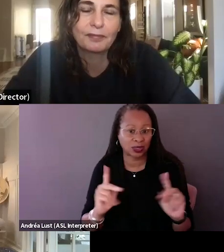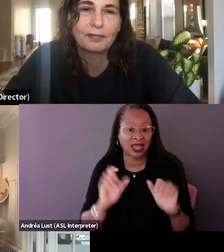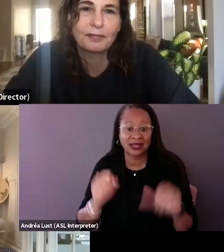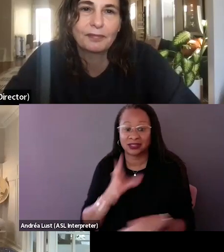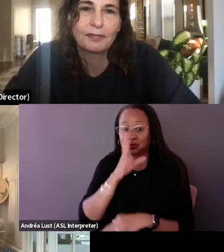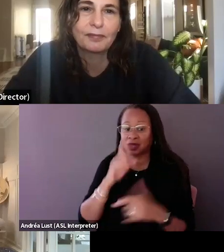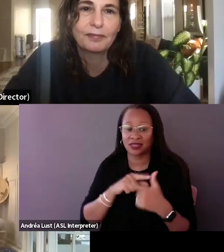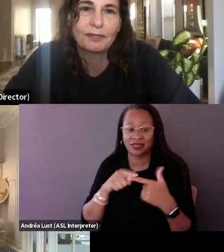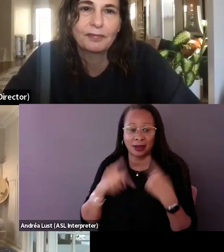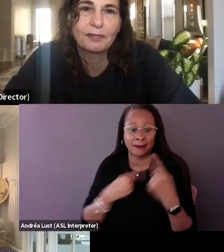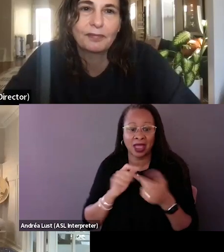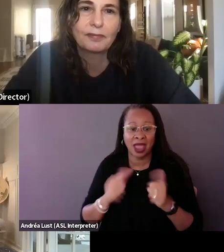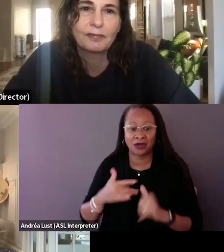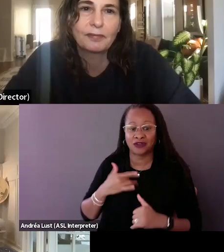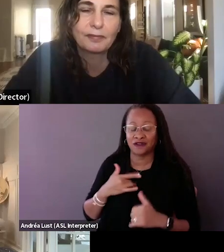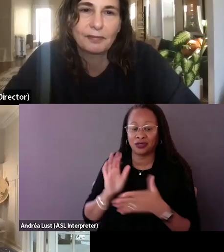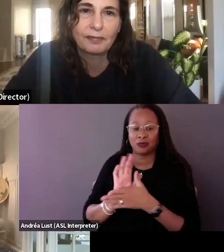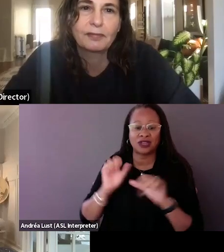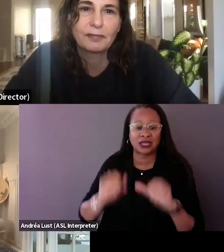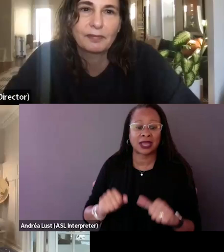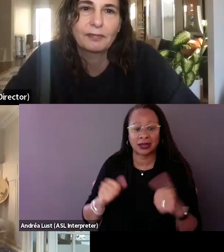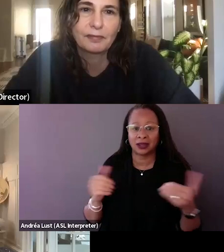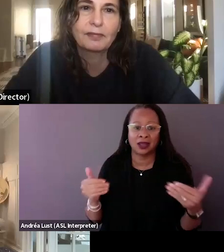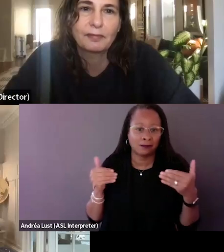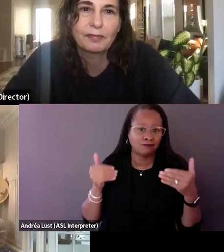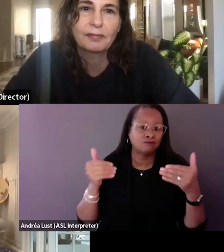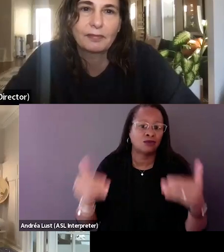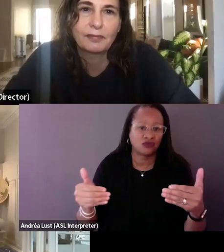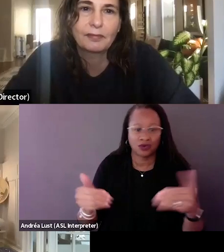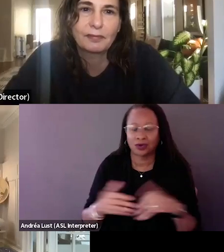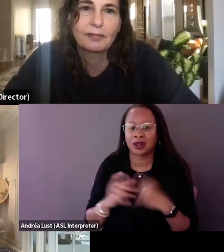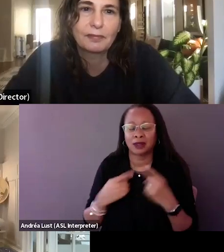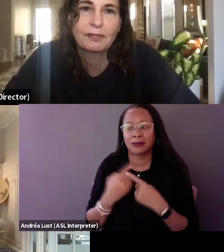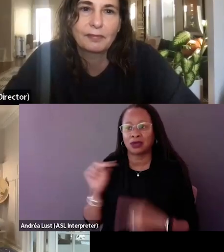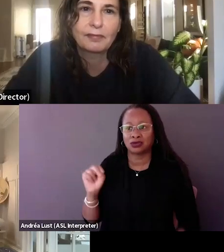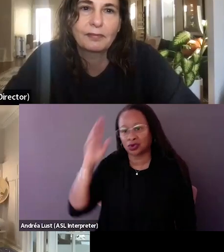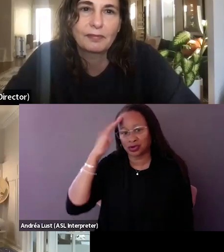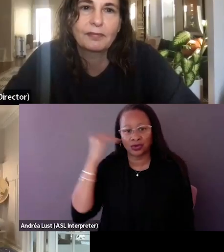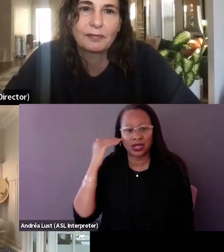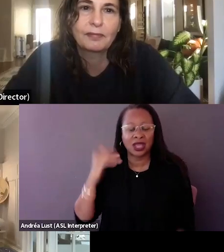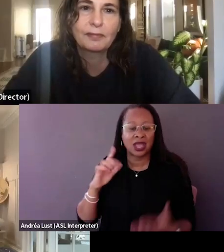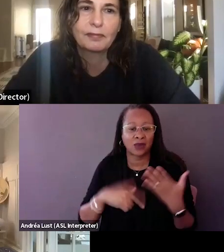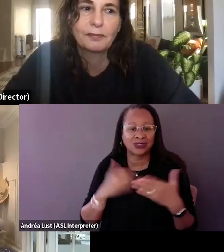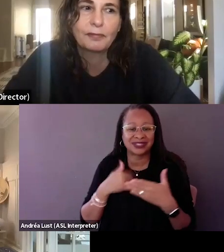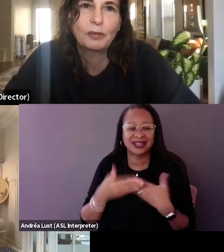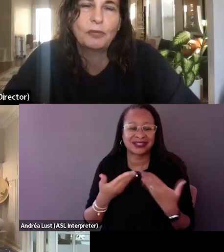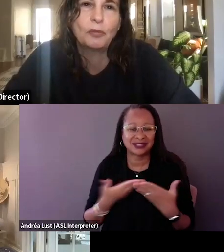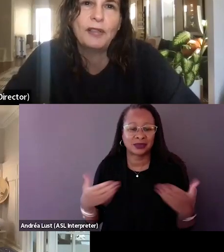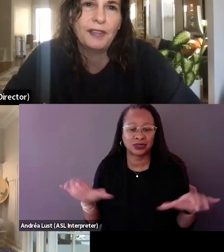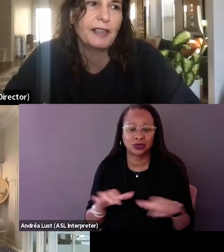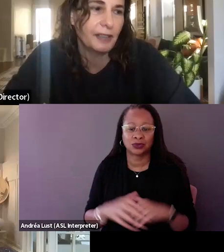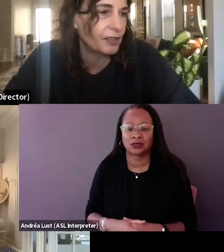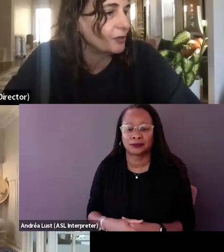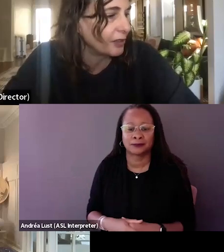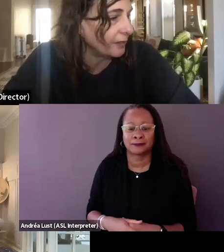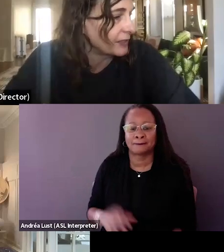then about how you feel like this movie can move things forward regarding North Korea, and what steps are? Well,